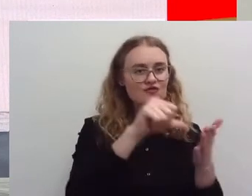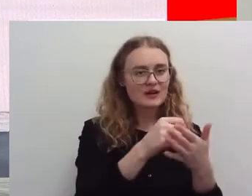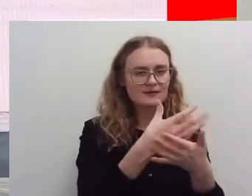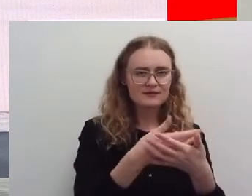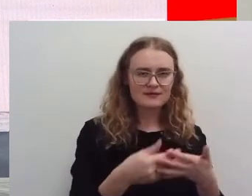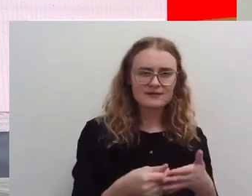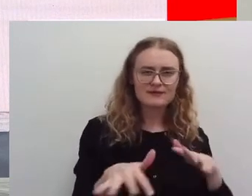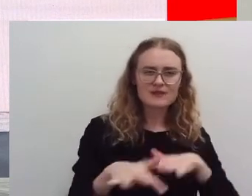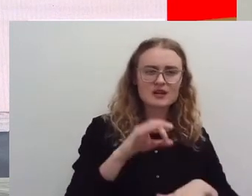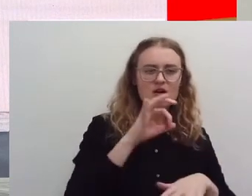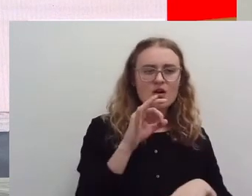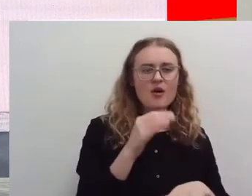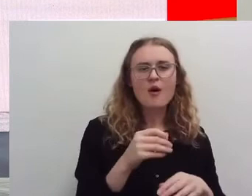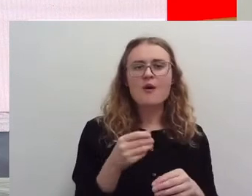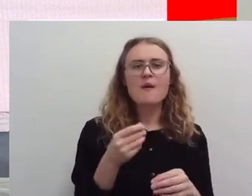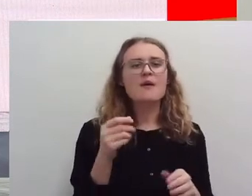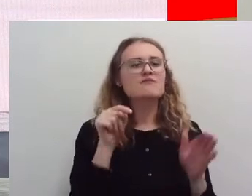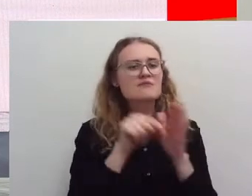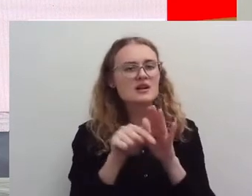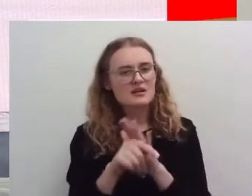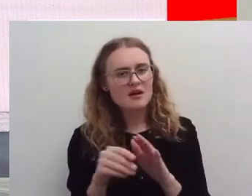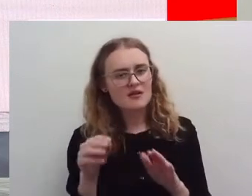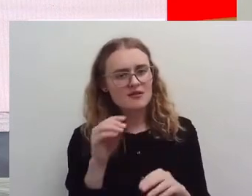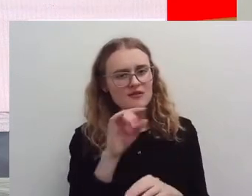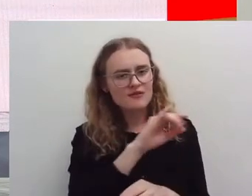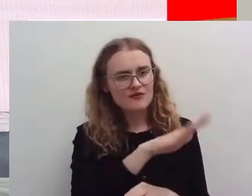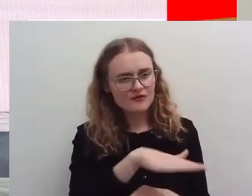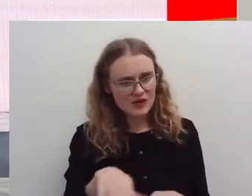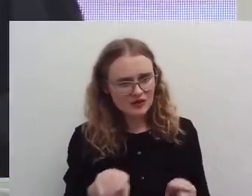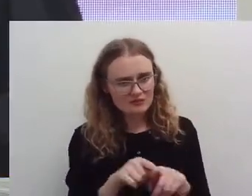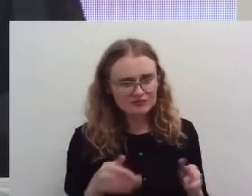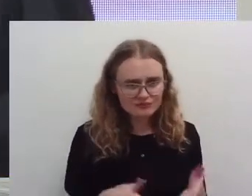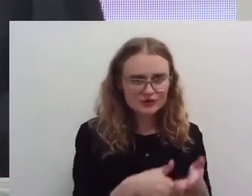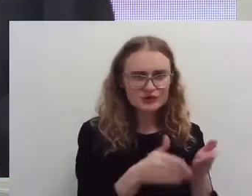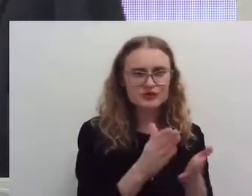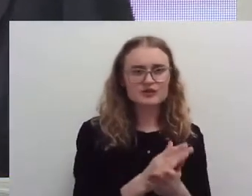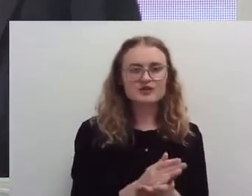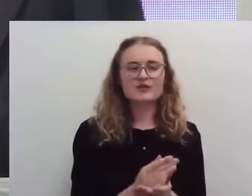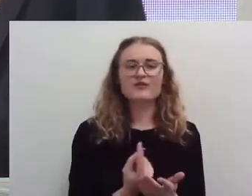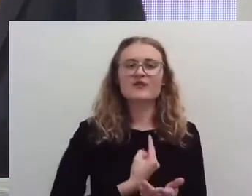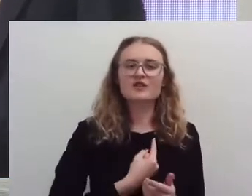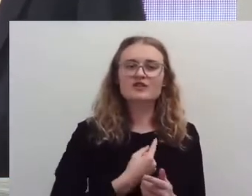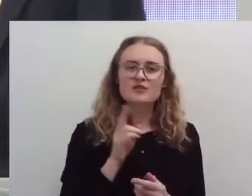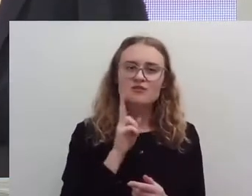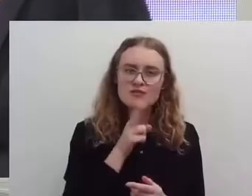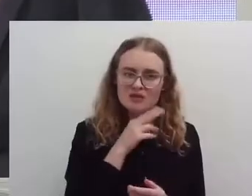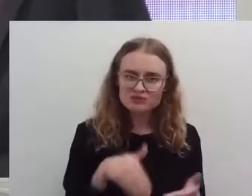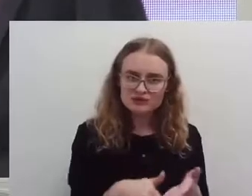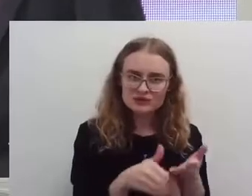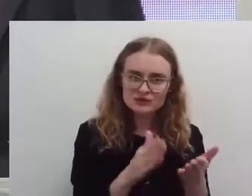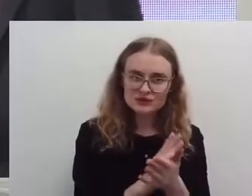and other families in need. Do we listen carefully to the smallest